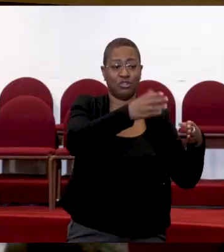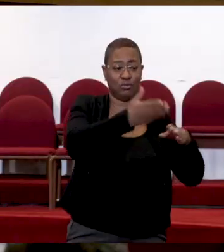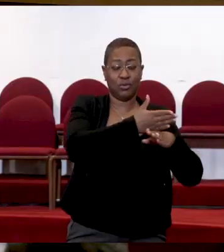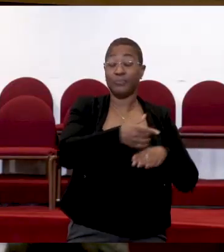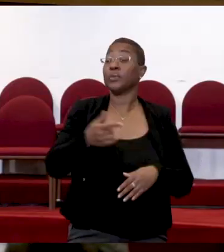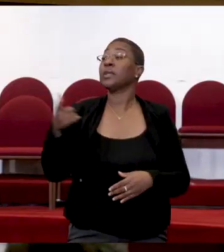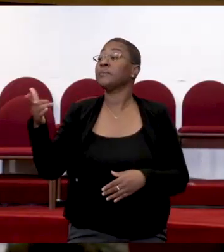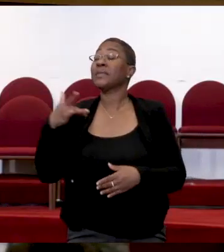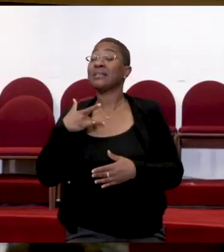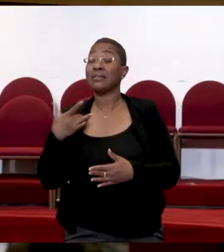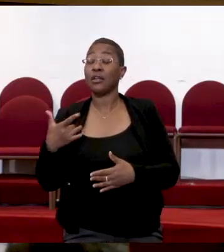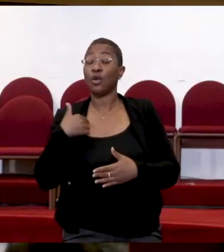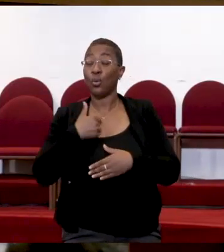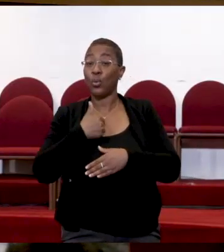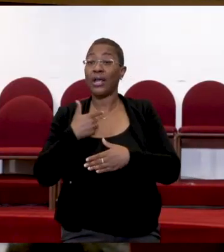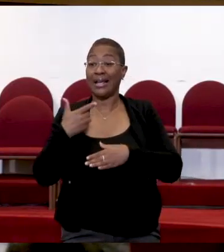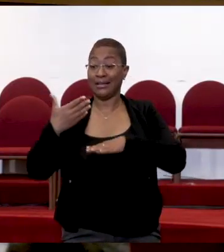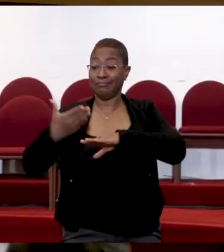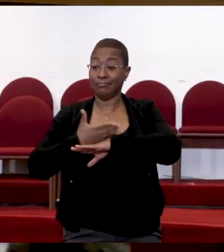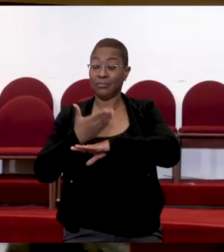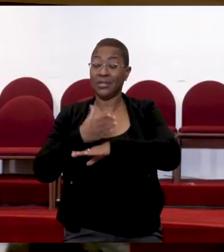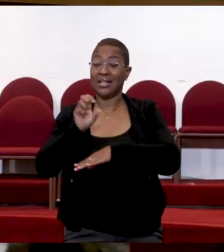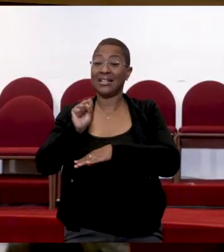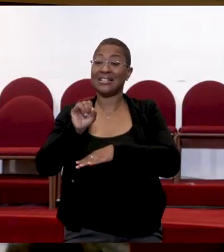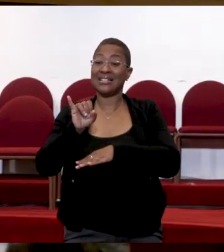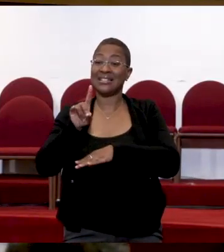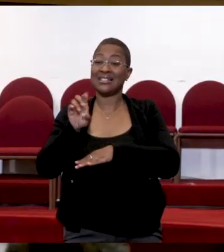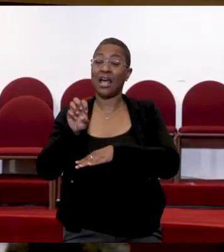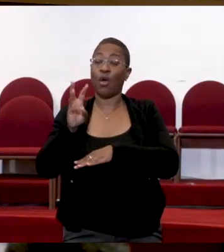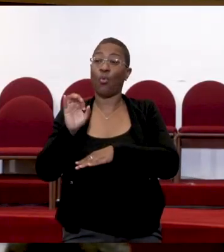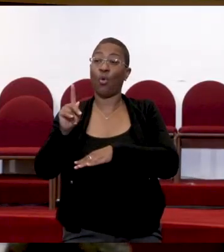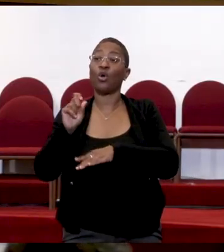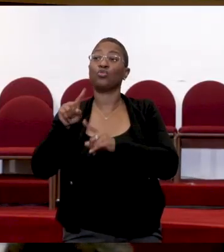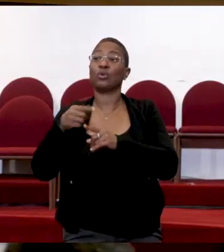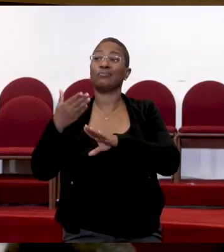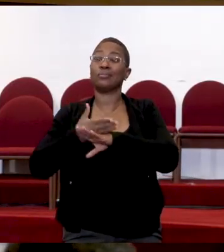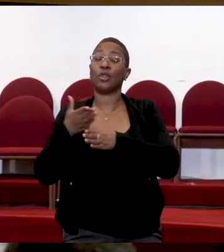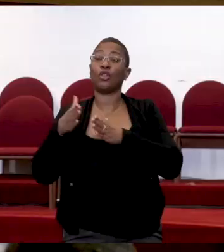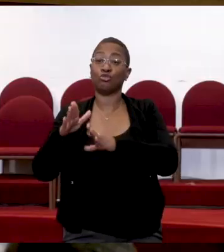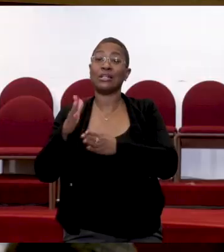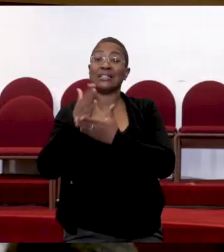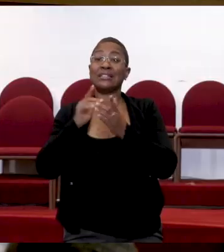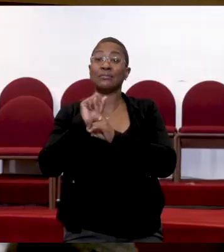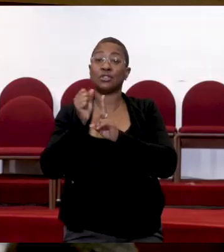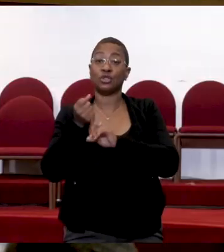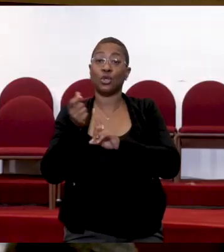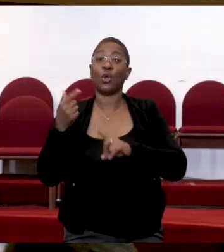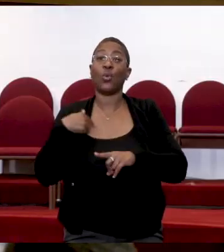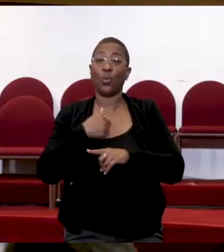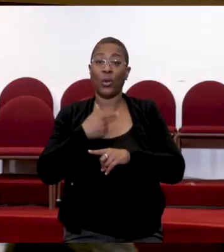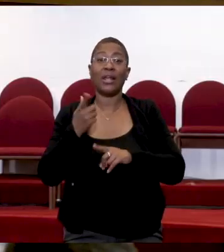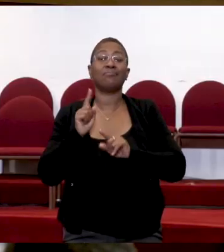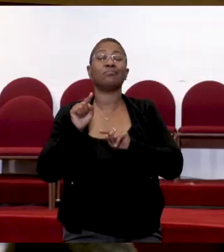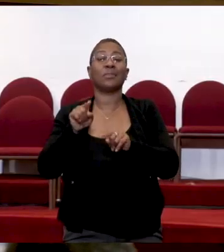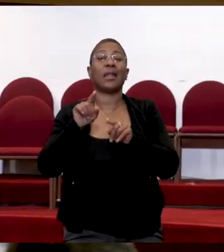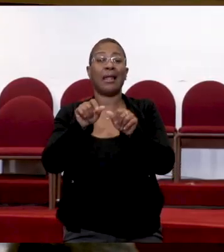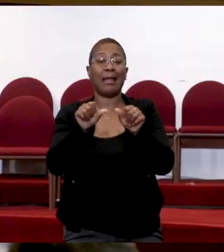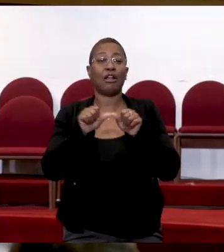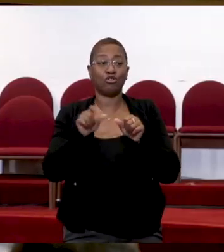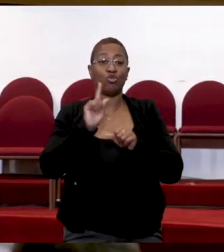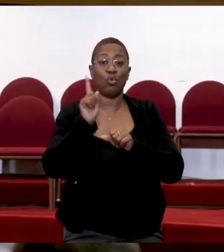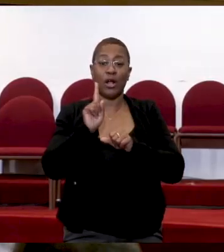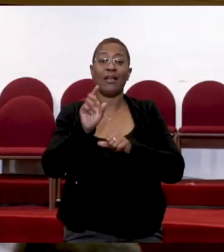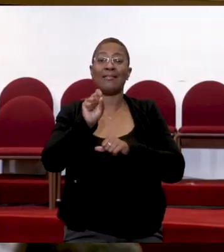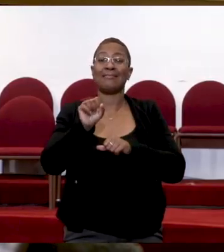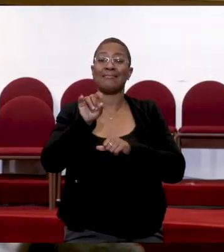sidewalks when we renovate the streets. And in some cases, we have gone to areas that are really bad